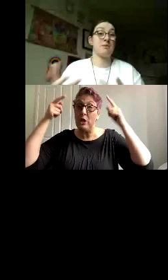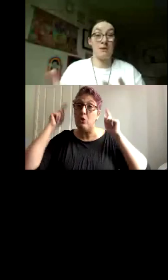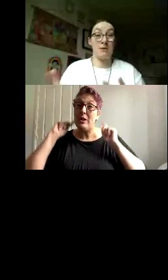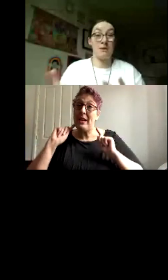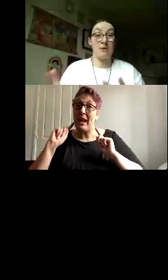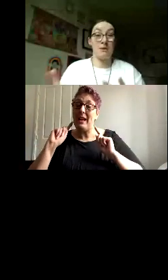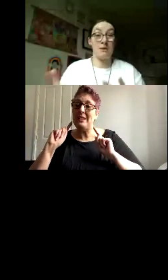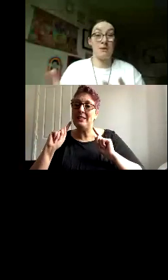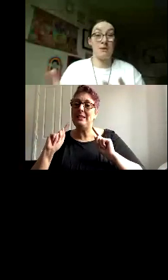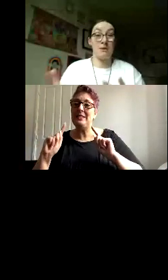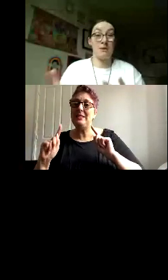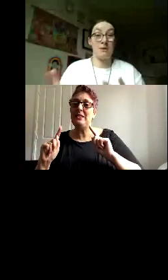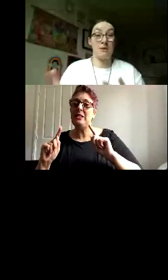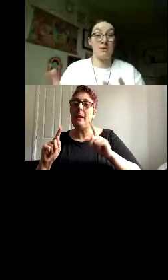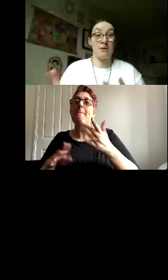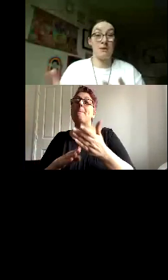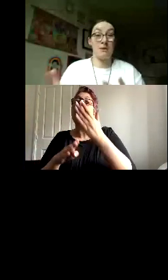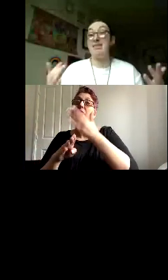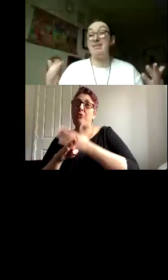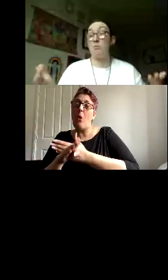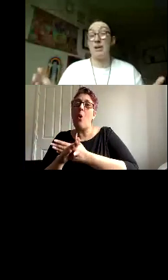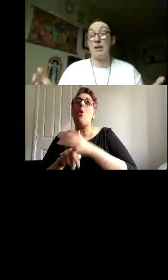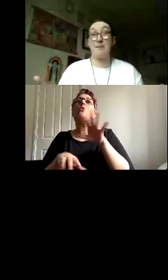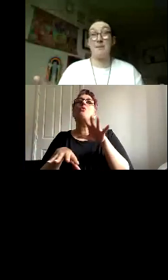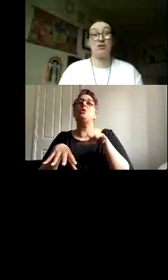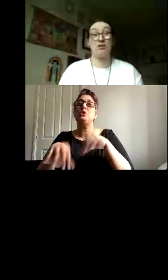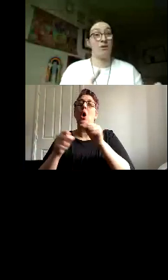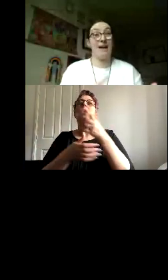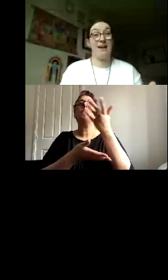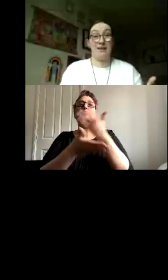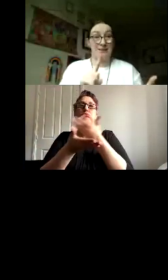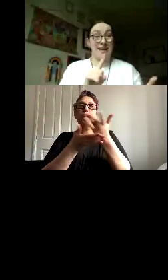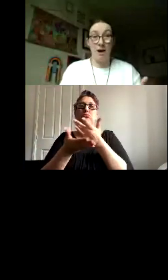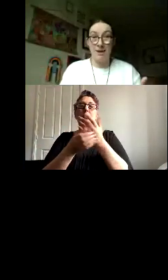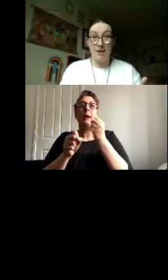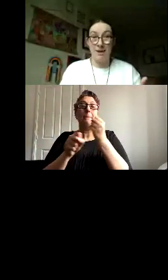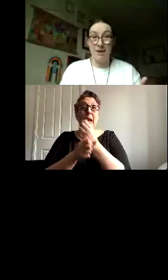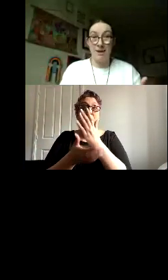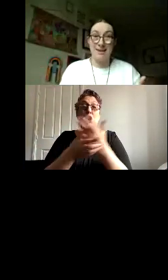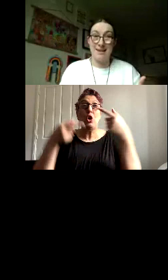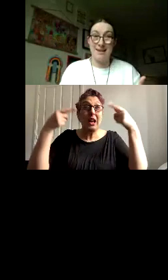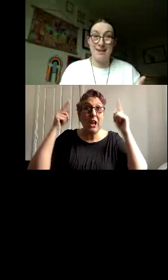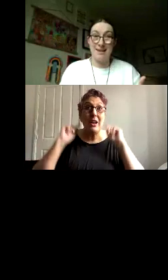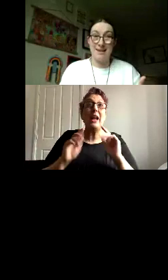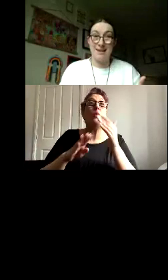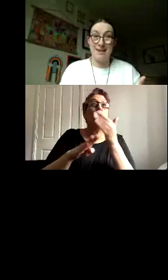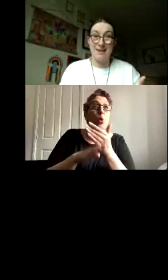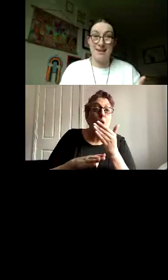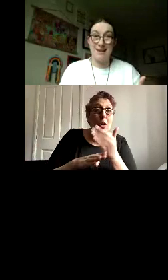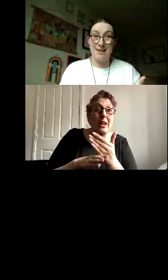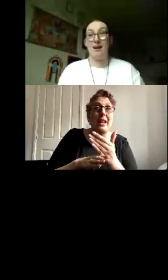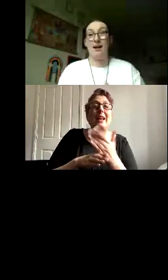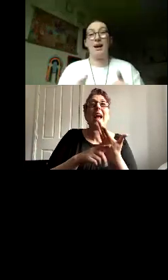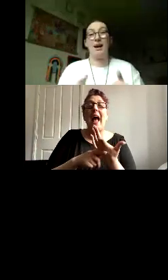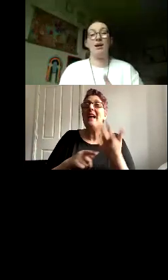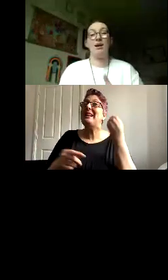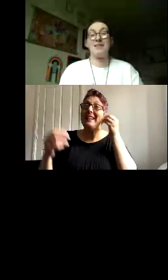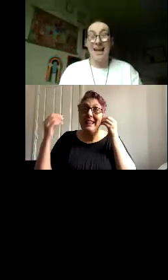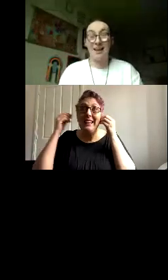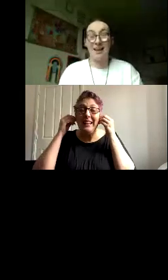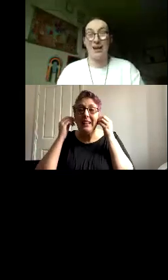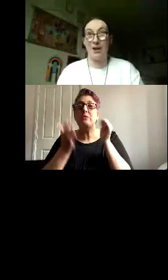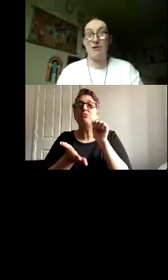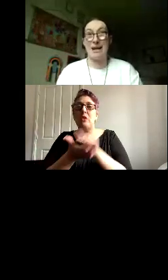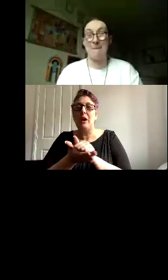start speaking with them, and we need to make sure that their hearing aids are working, aids are in. I